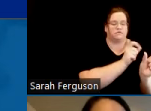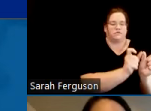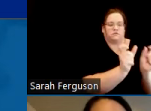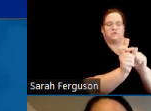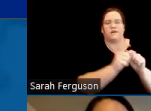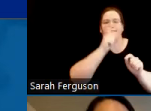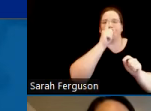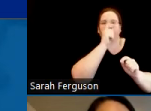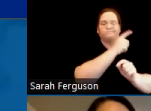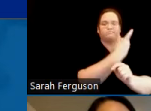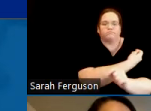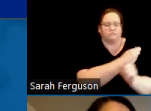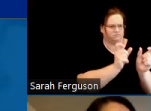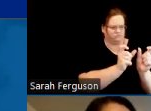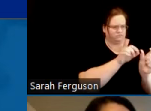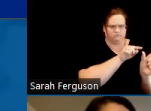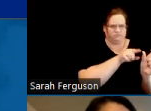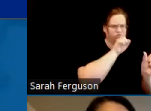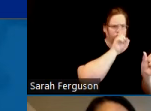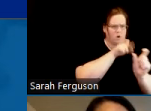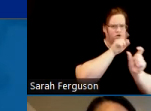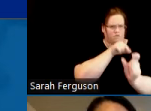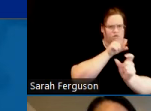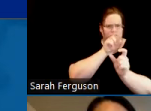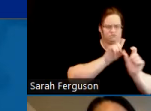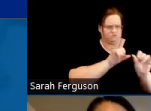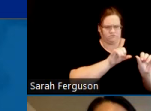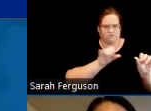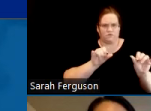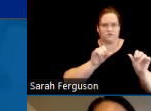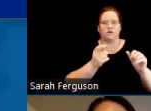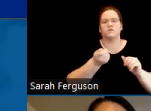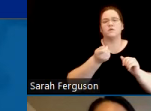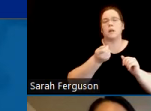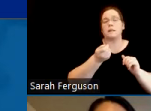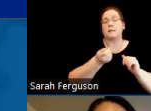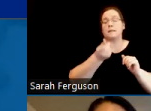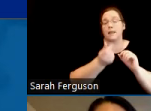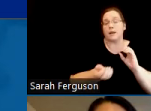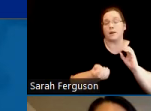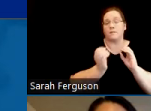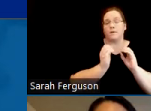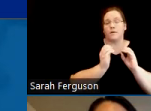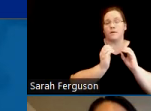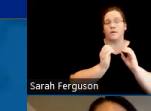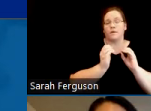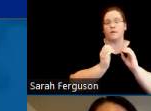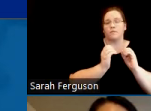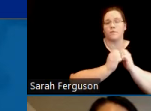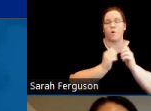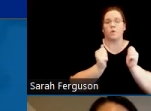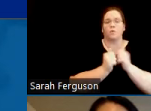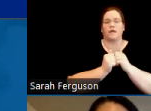placebo vaccine, but there was a little bit more decreased appetite